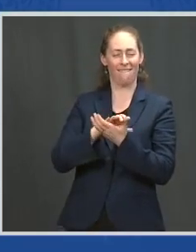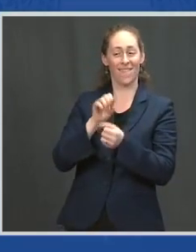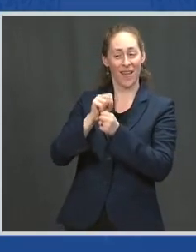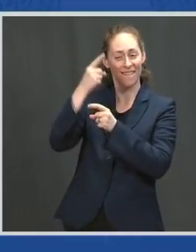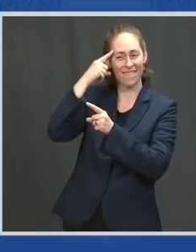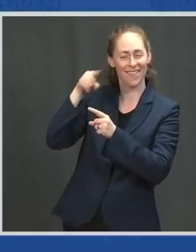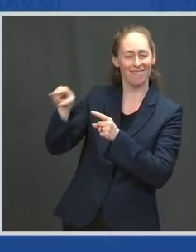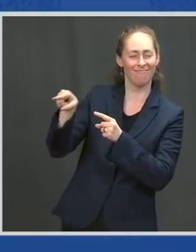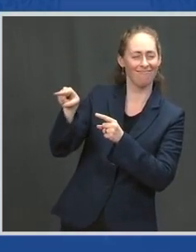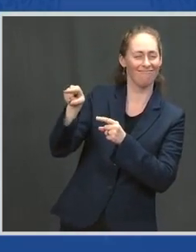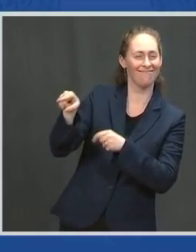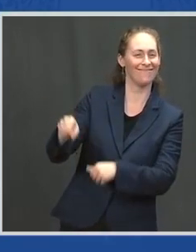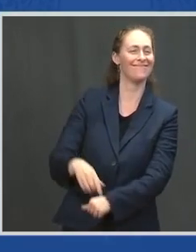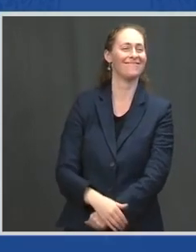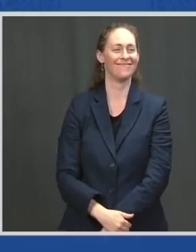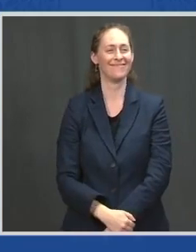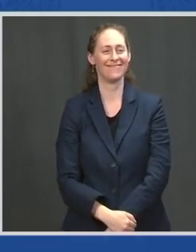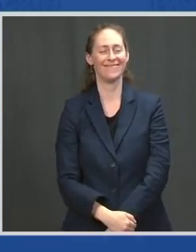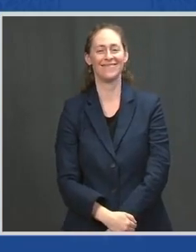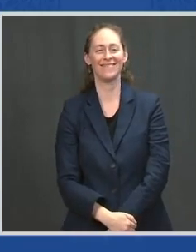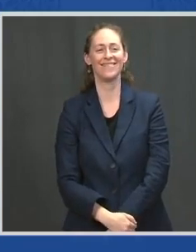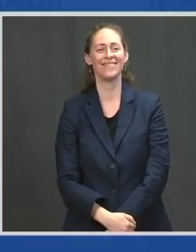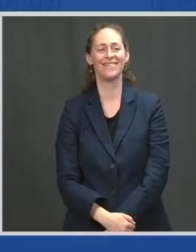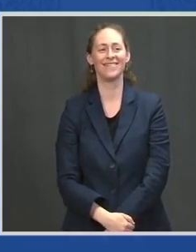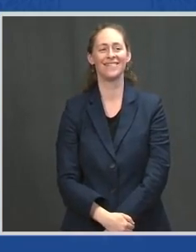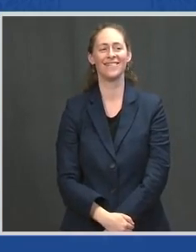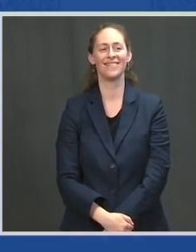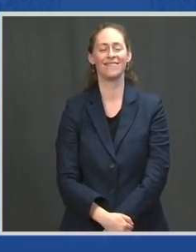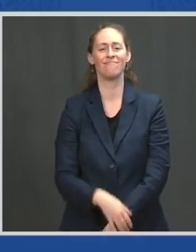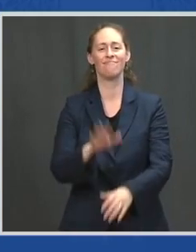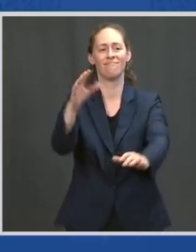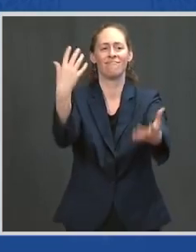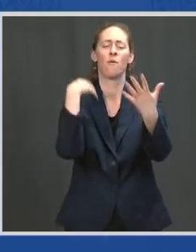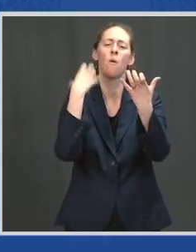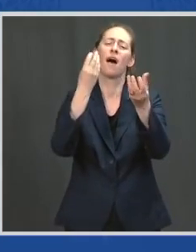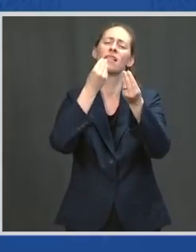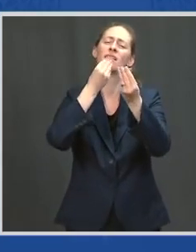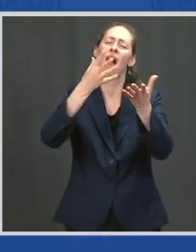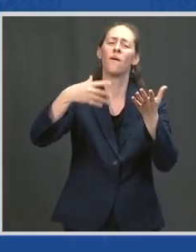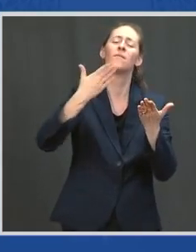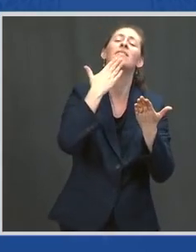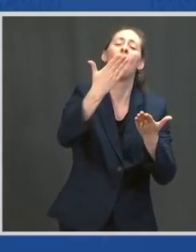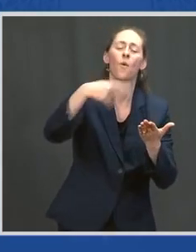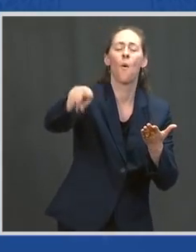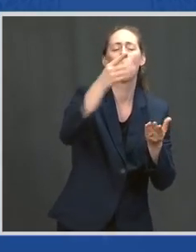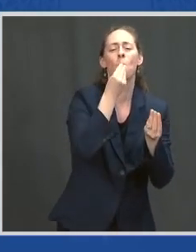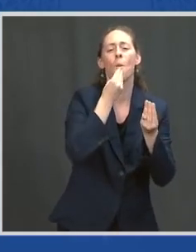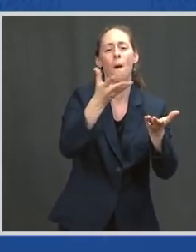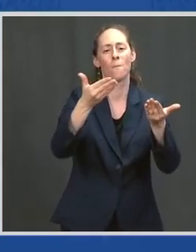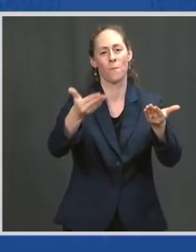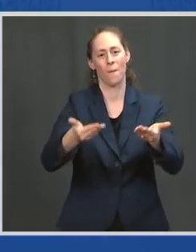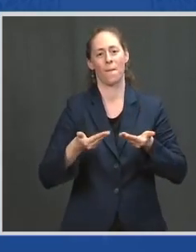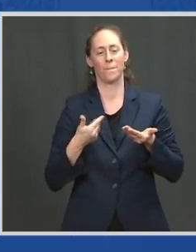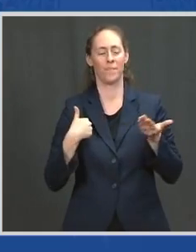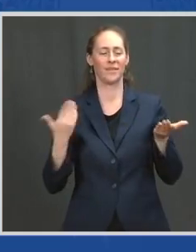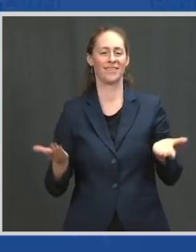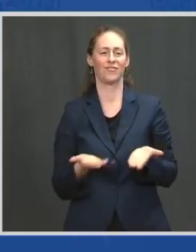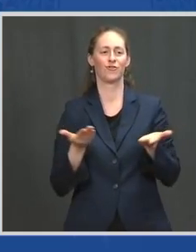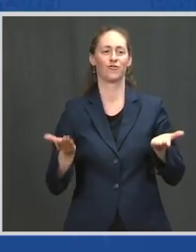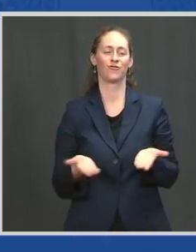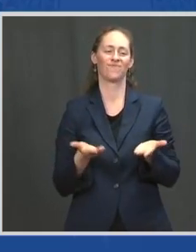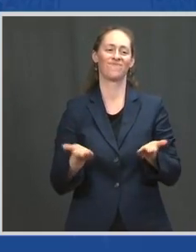And thank you for the warm welcome day at the airport. Appreciate it very, very much. And Tim Kaine, one of the great senators and a great, great